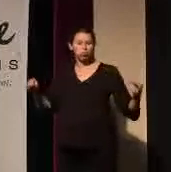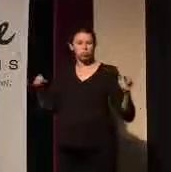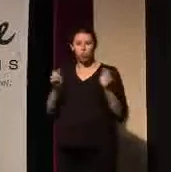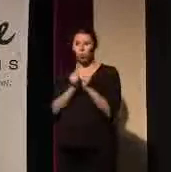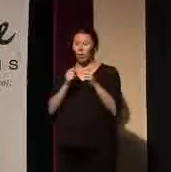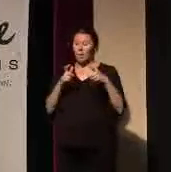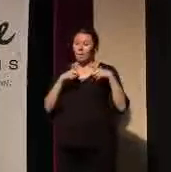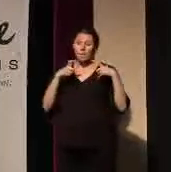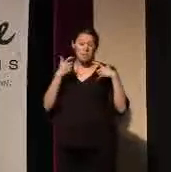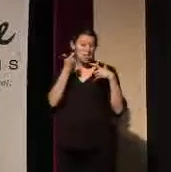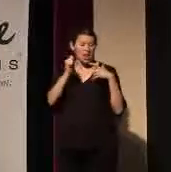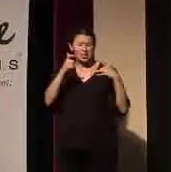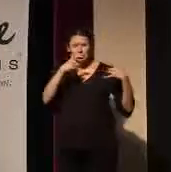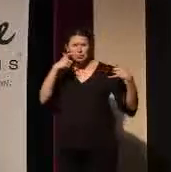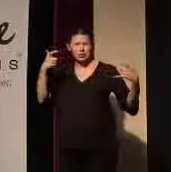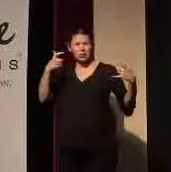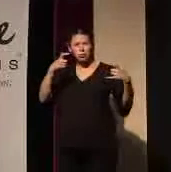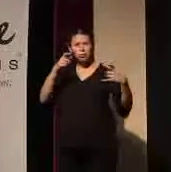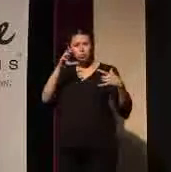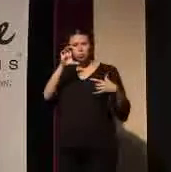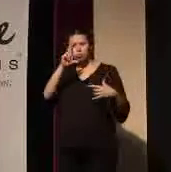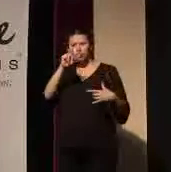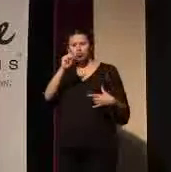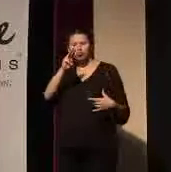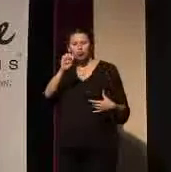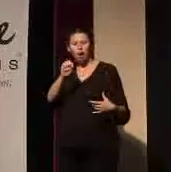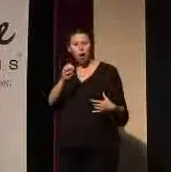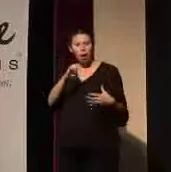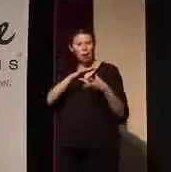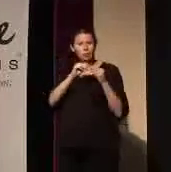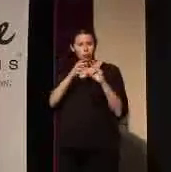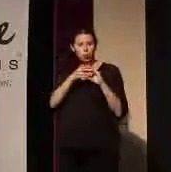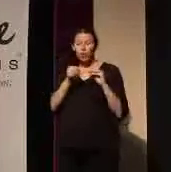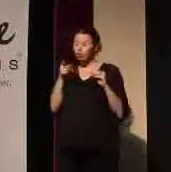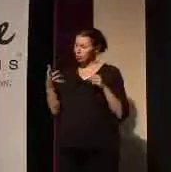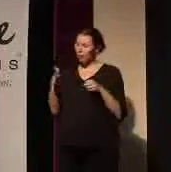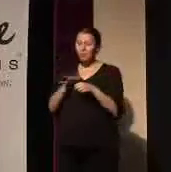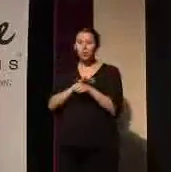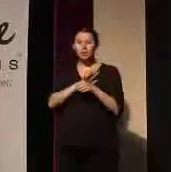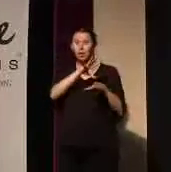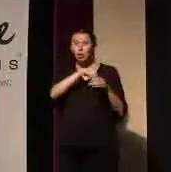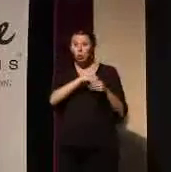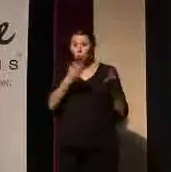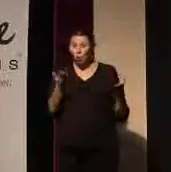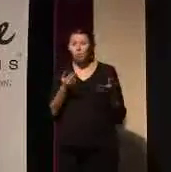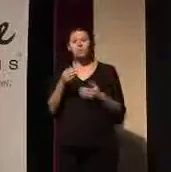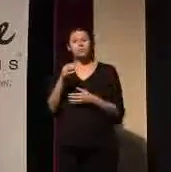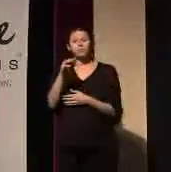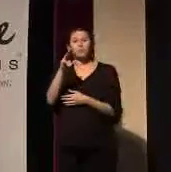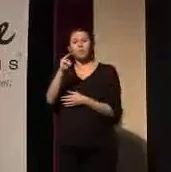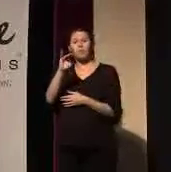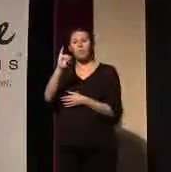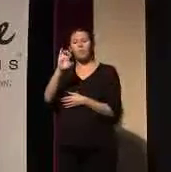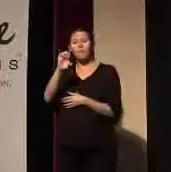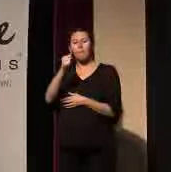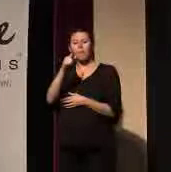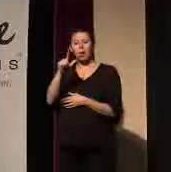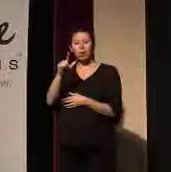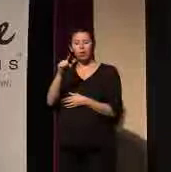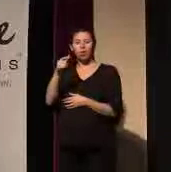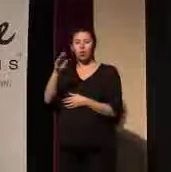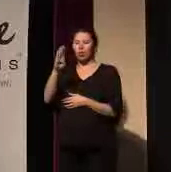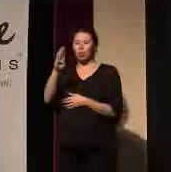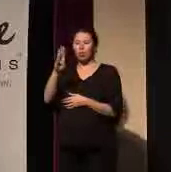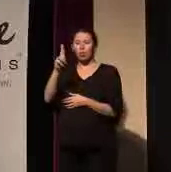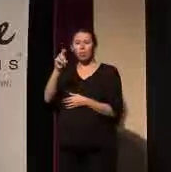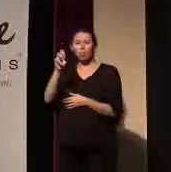or trial story in the United States, including the Michael Brown shooting in Ferguson. Lisa is also a New